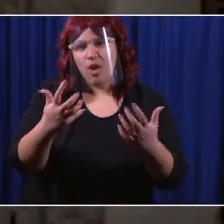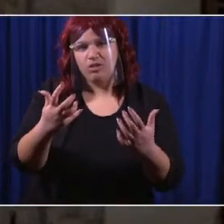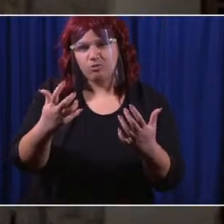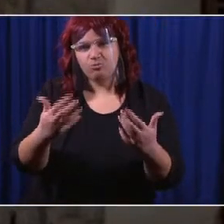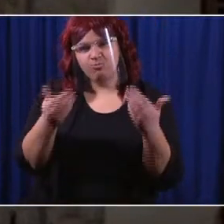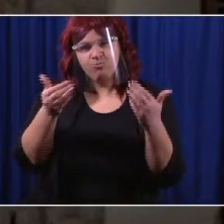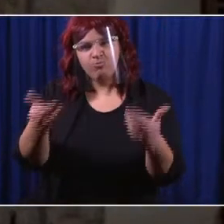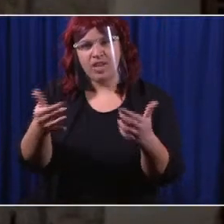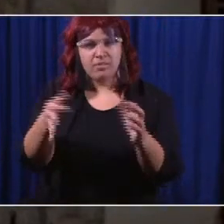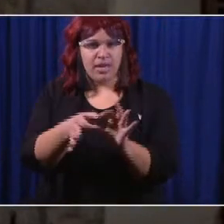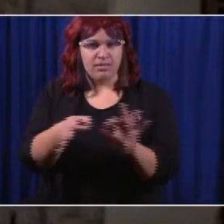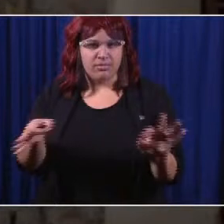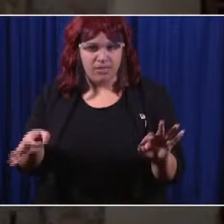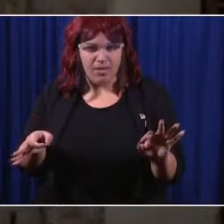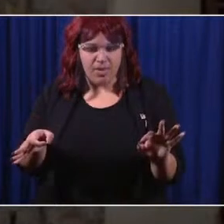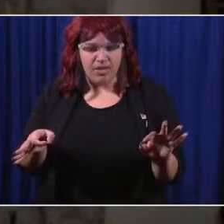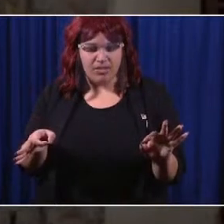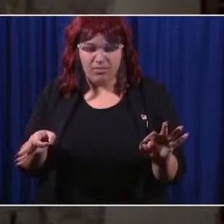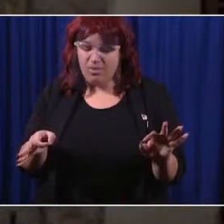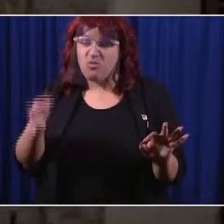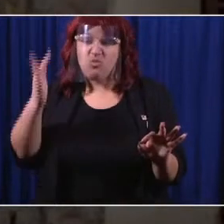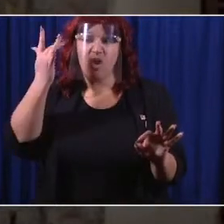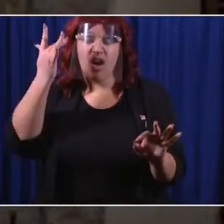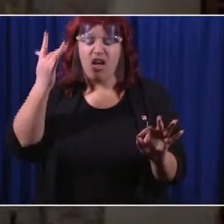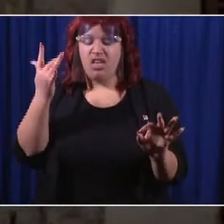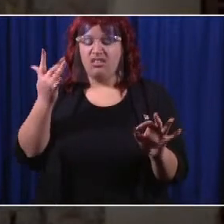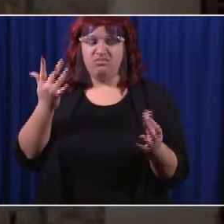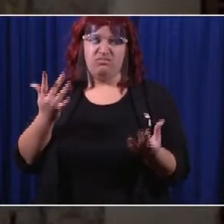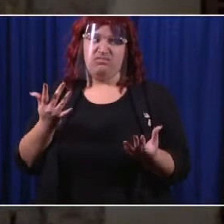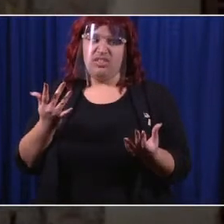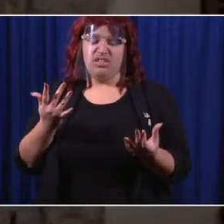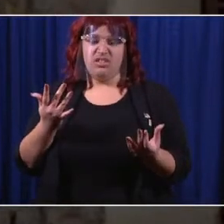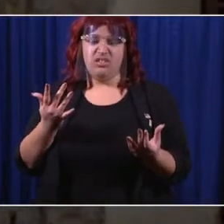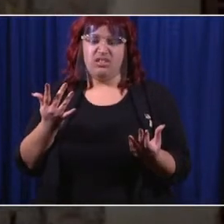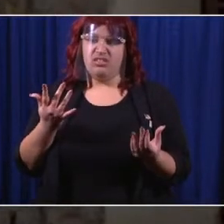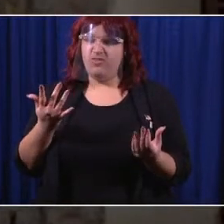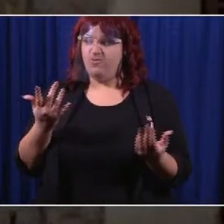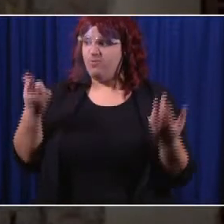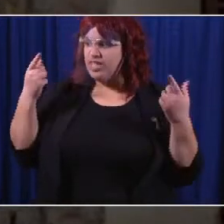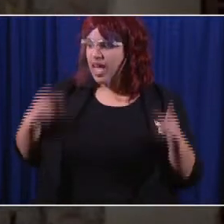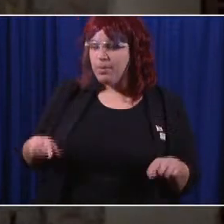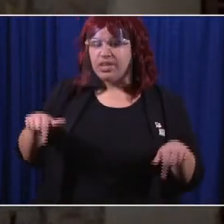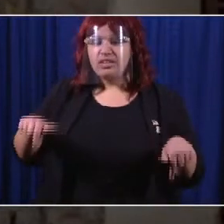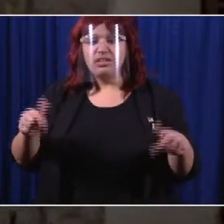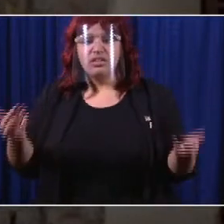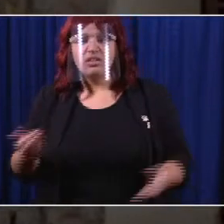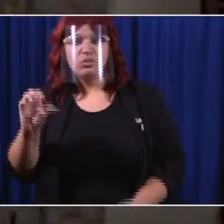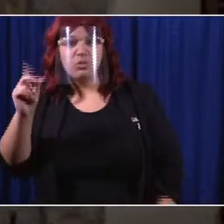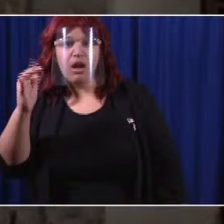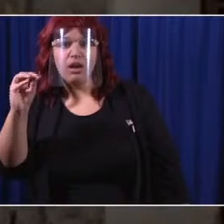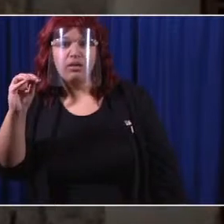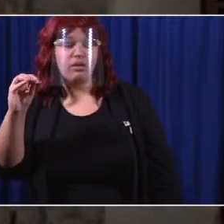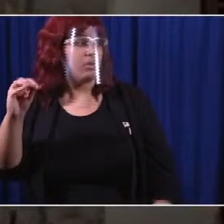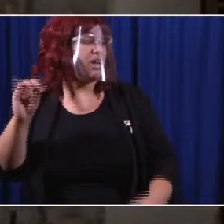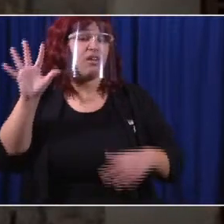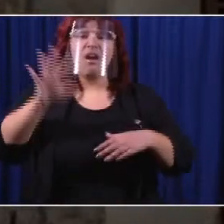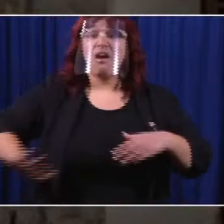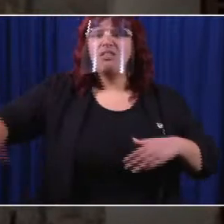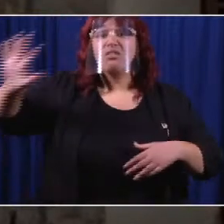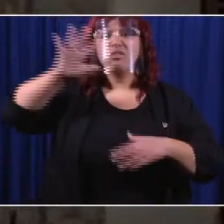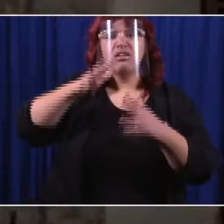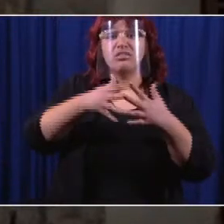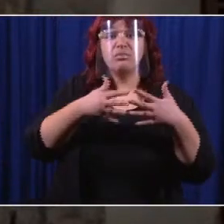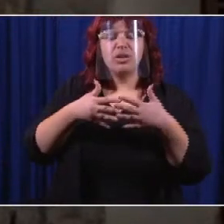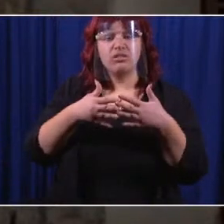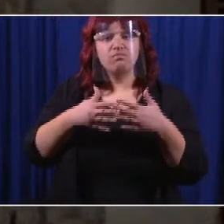because this situation that we're having in our state and the country is very serious. And, you